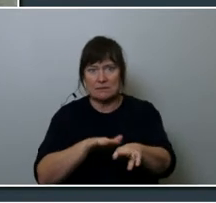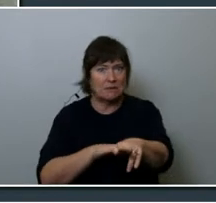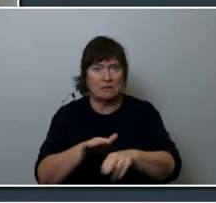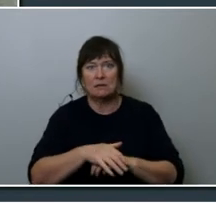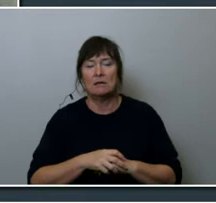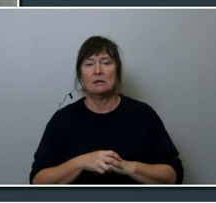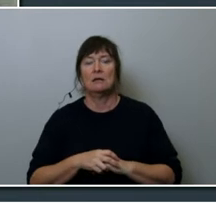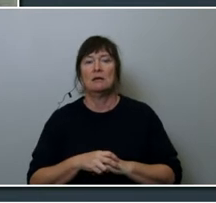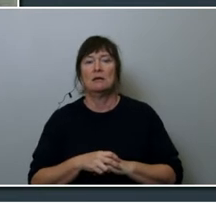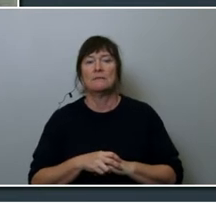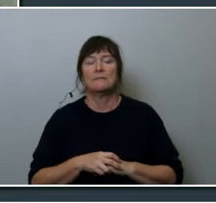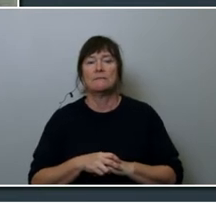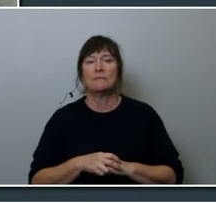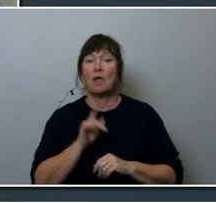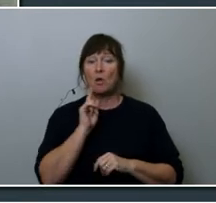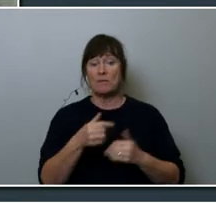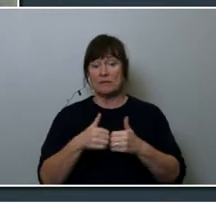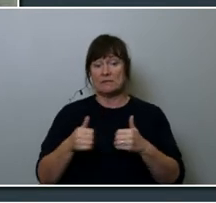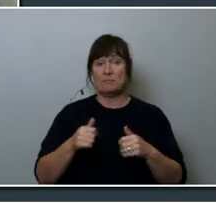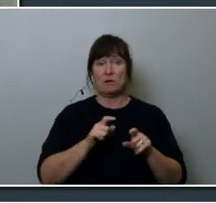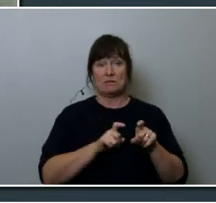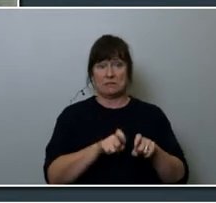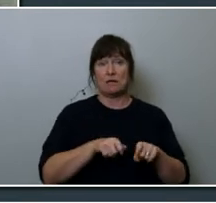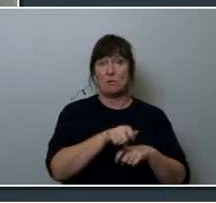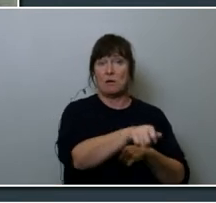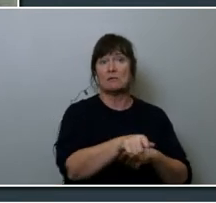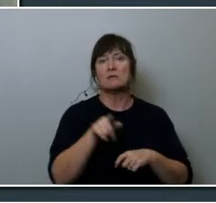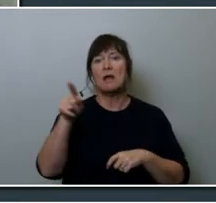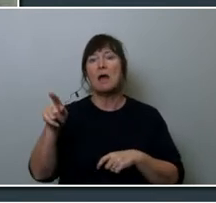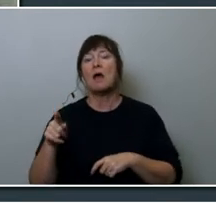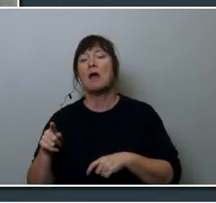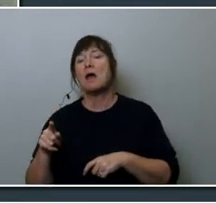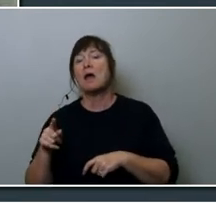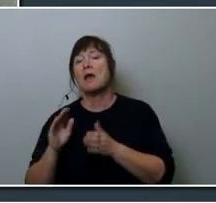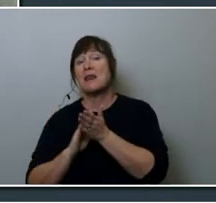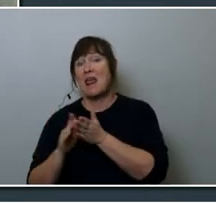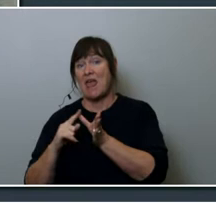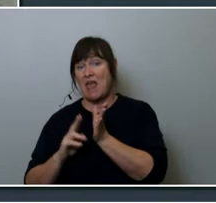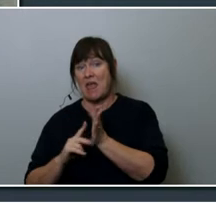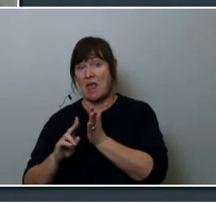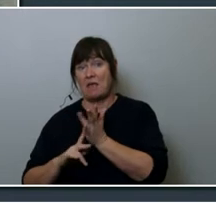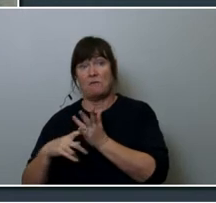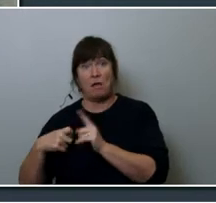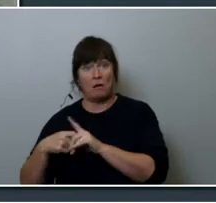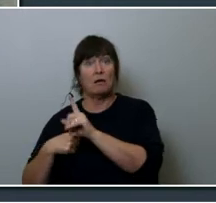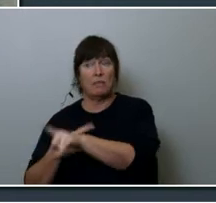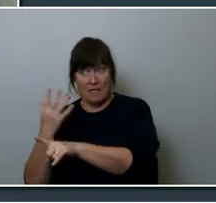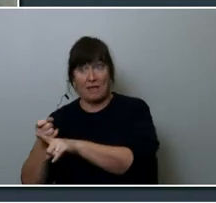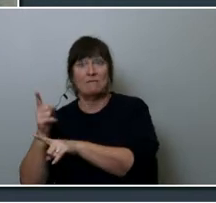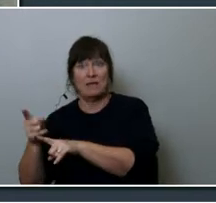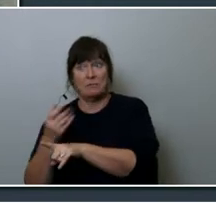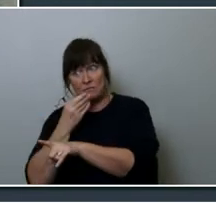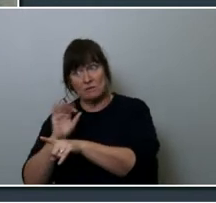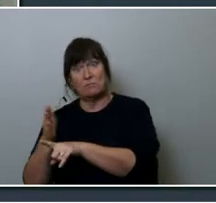Segregated cycleways, we've seen them being put in on Napier Road out in Havelock, and that's been hugely used by myself and many